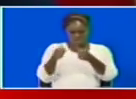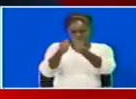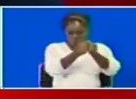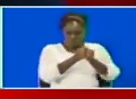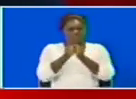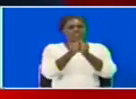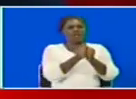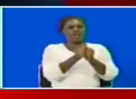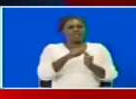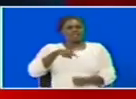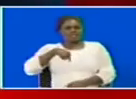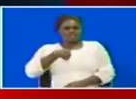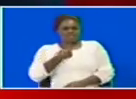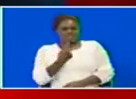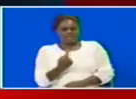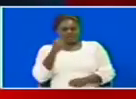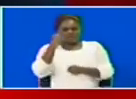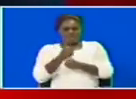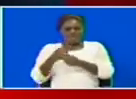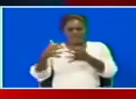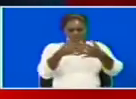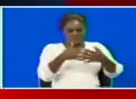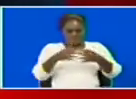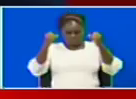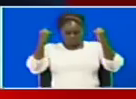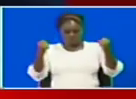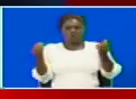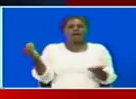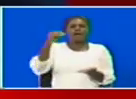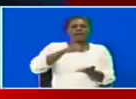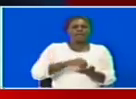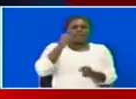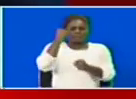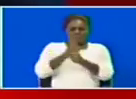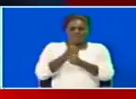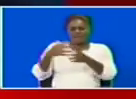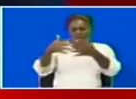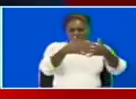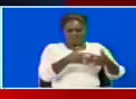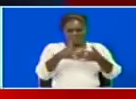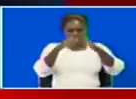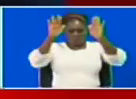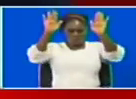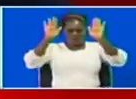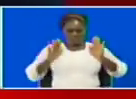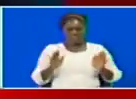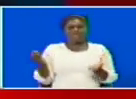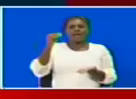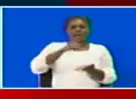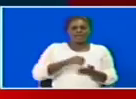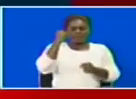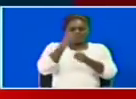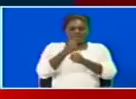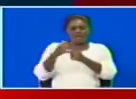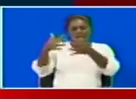together we will make America strong again we will make America wealthy again we will